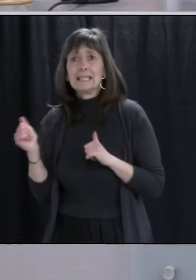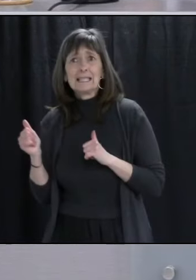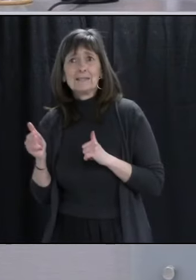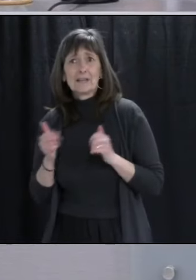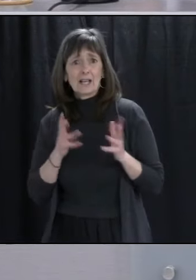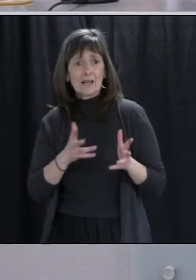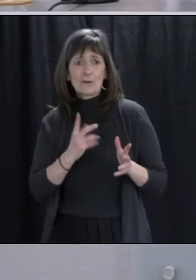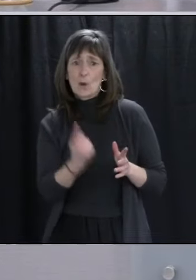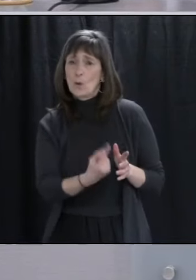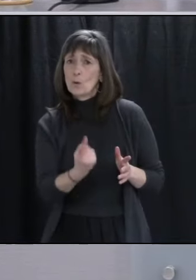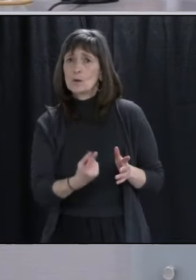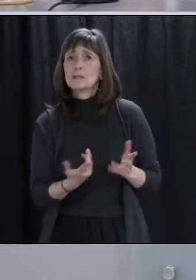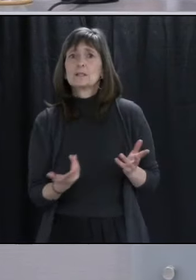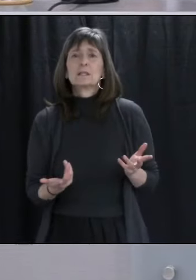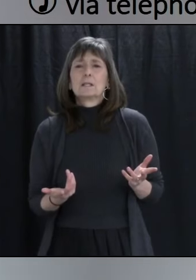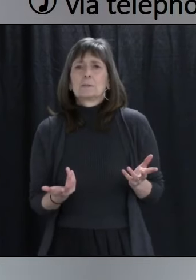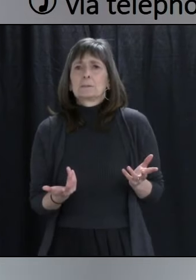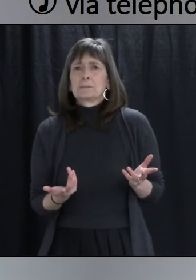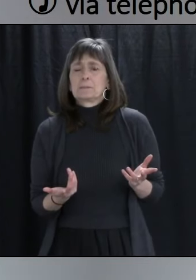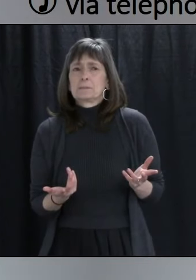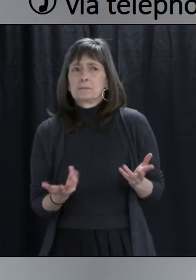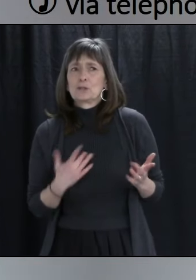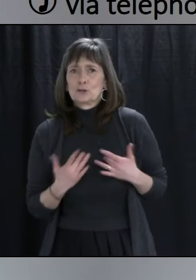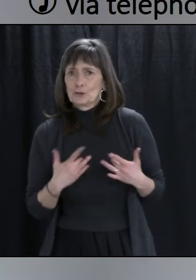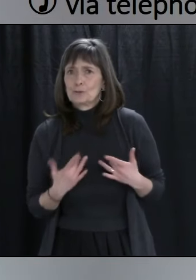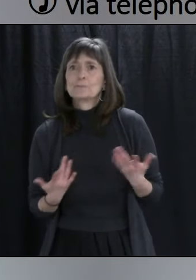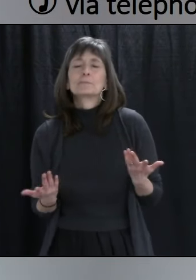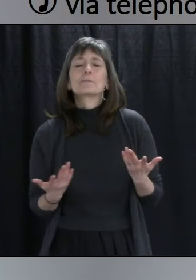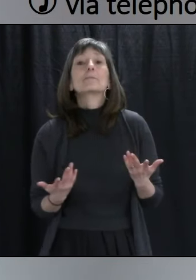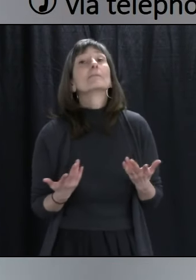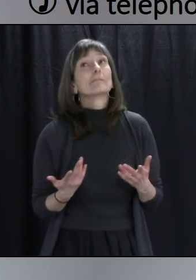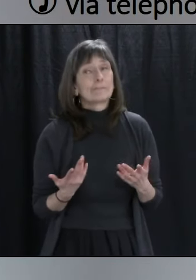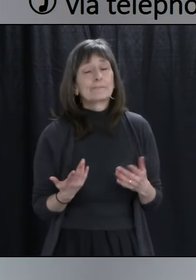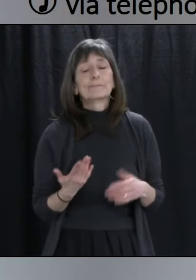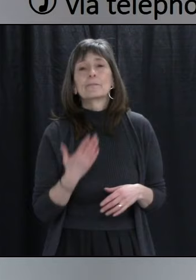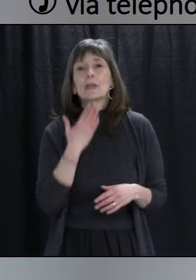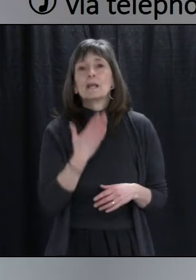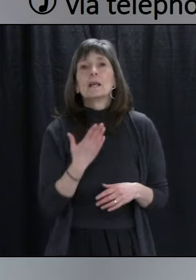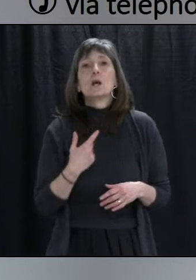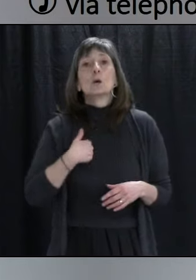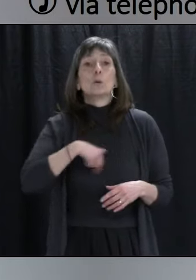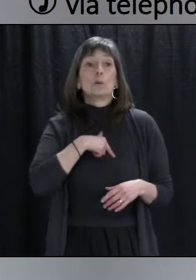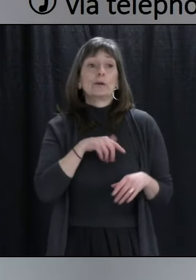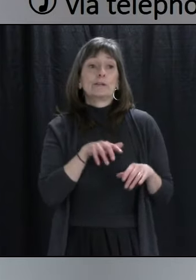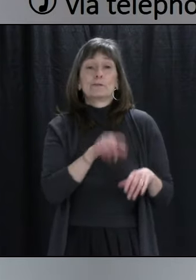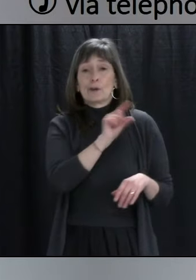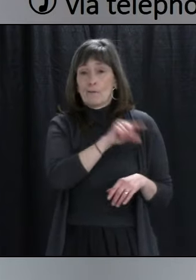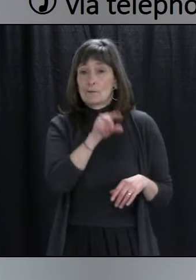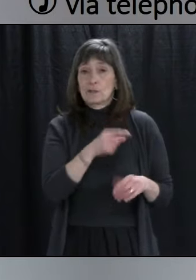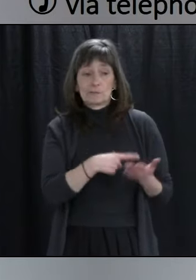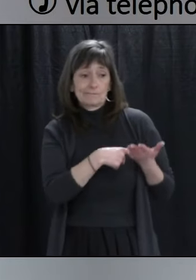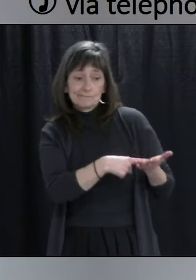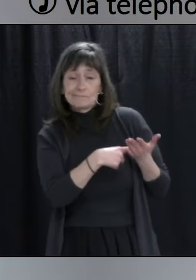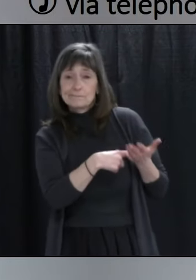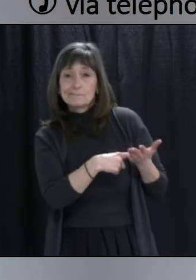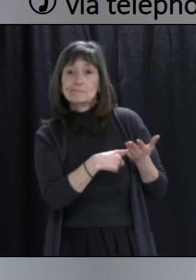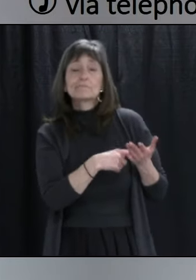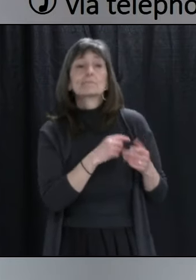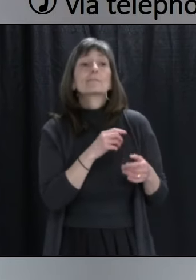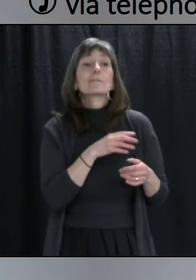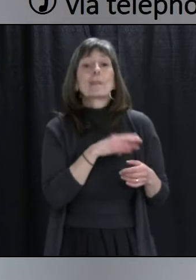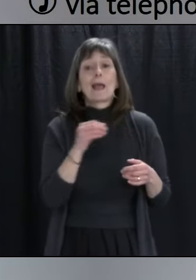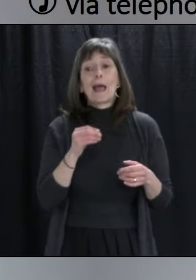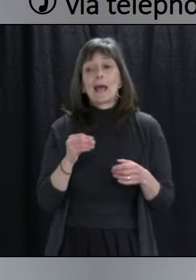good question, Kellyanne, and we've had quite a bit of correspondence from my colleagues in caucus and also from